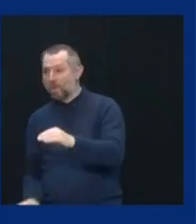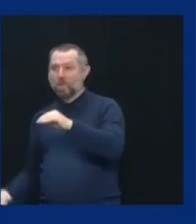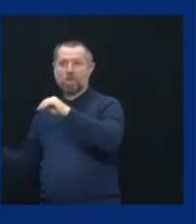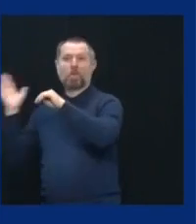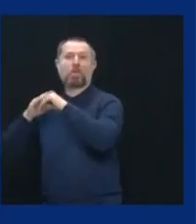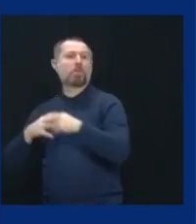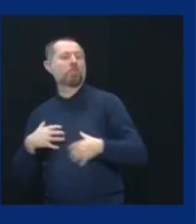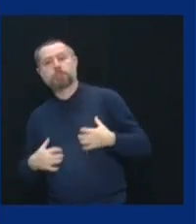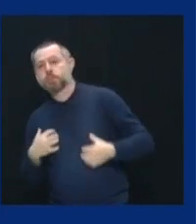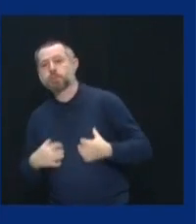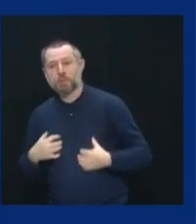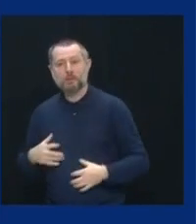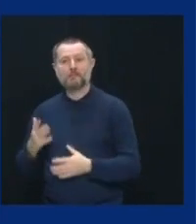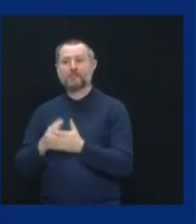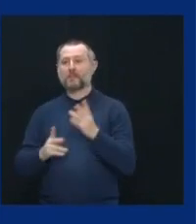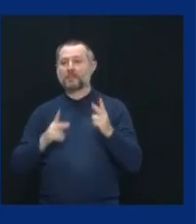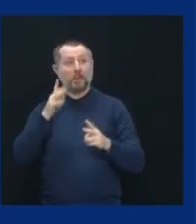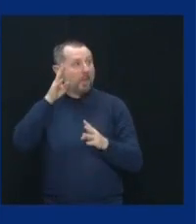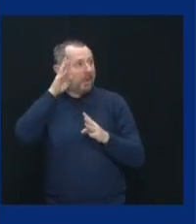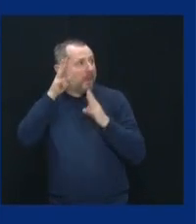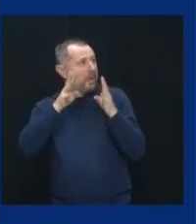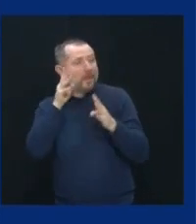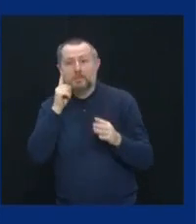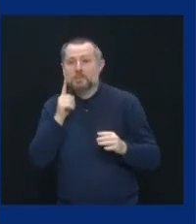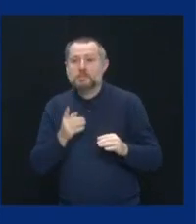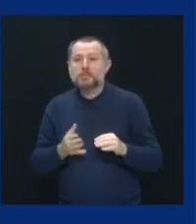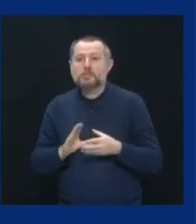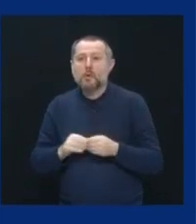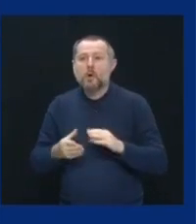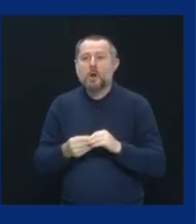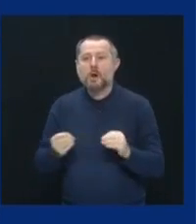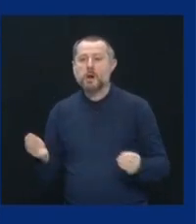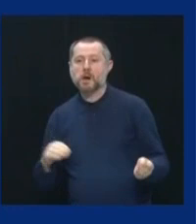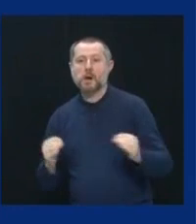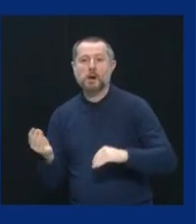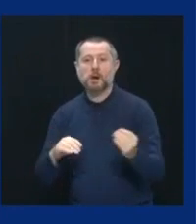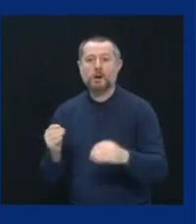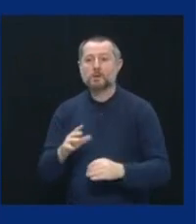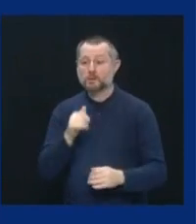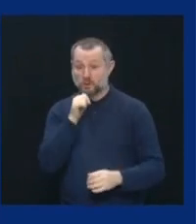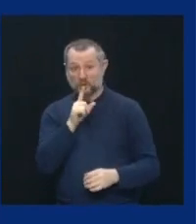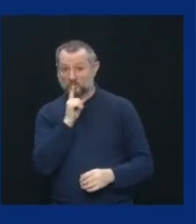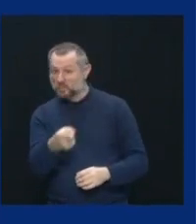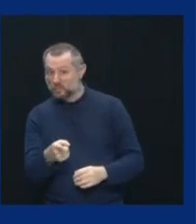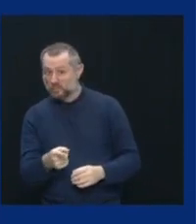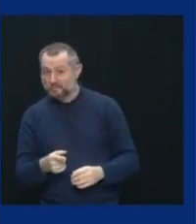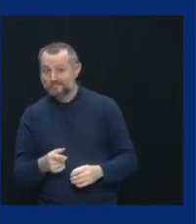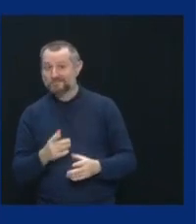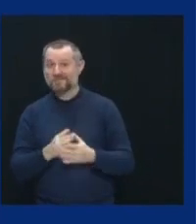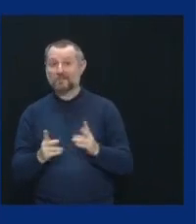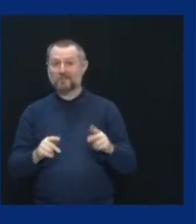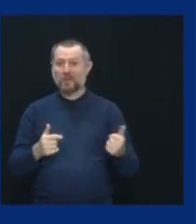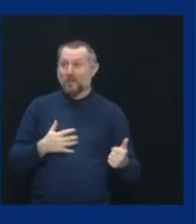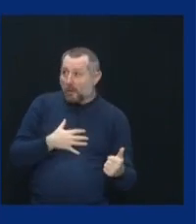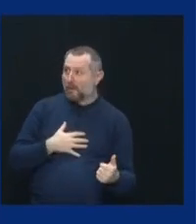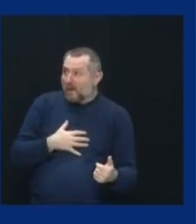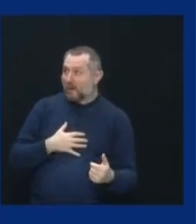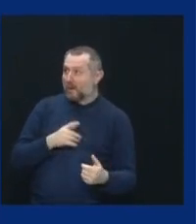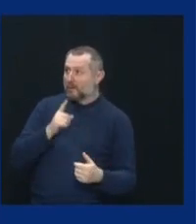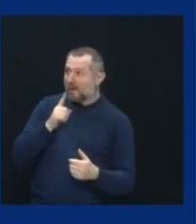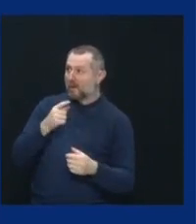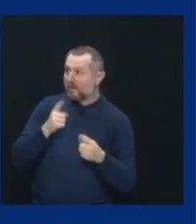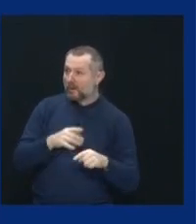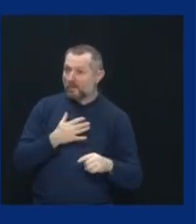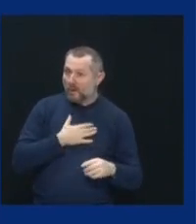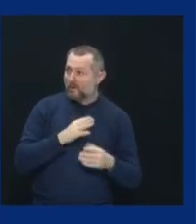allowed conspiracy theories to fester. And that aggravated people who lost a loved one, because